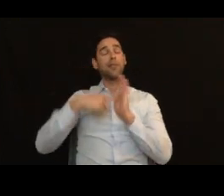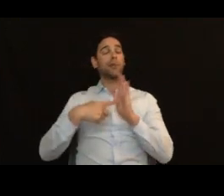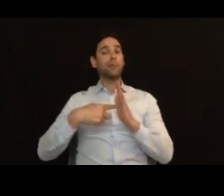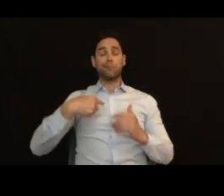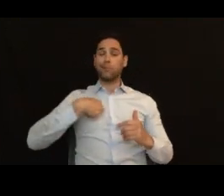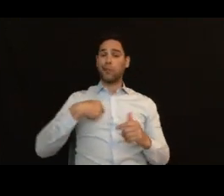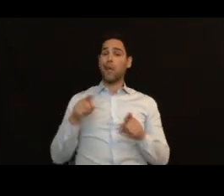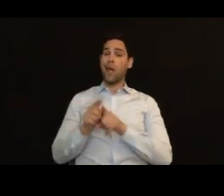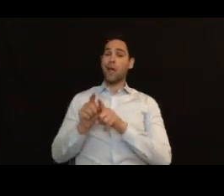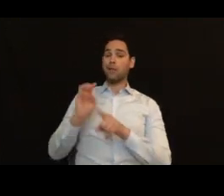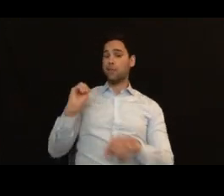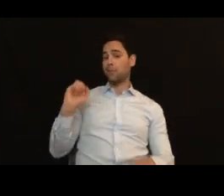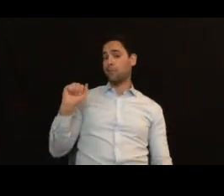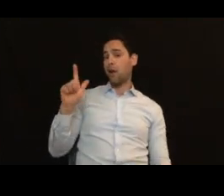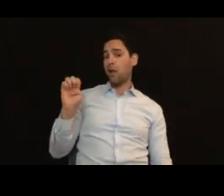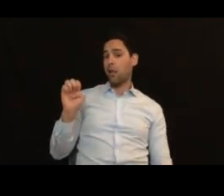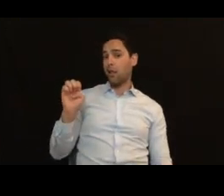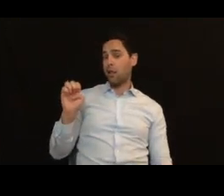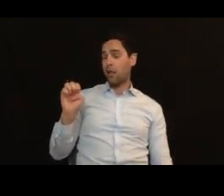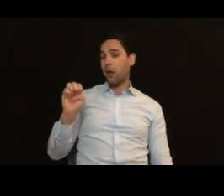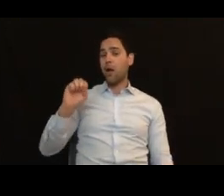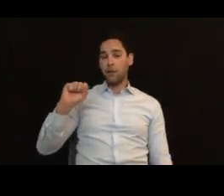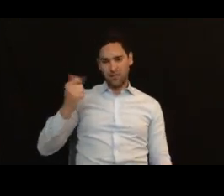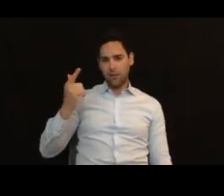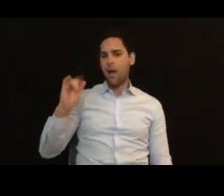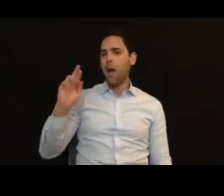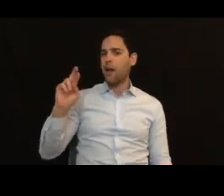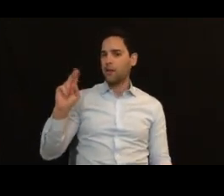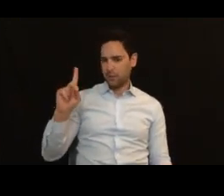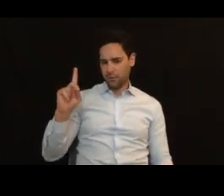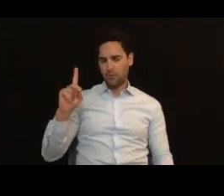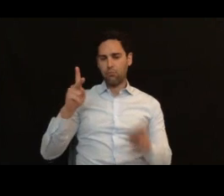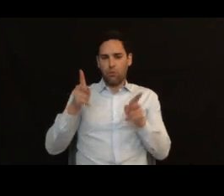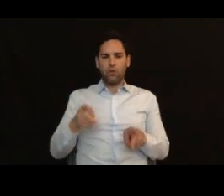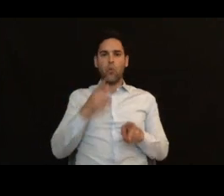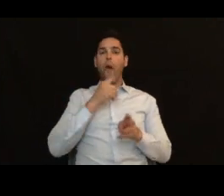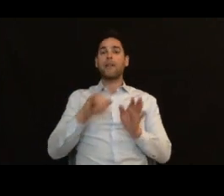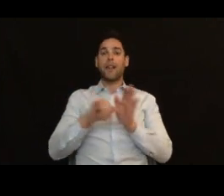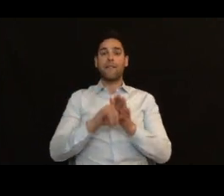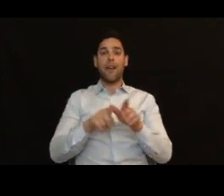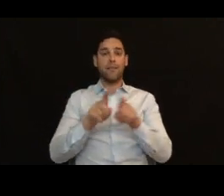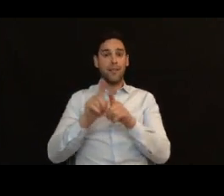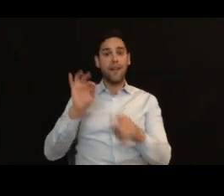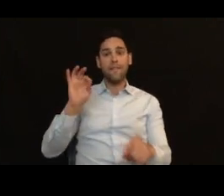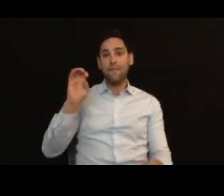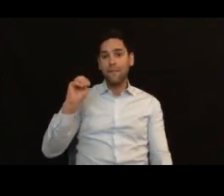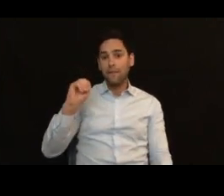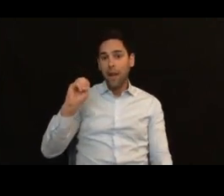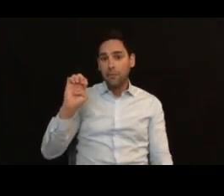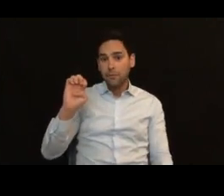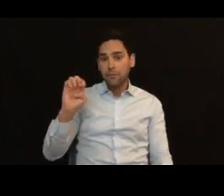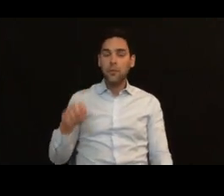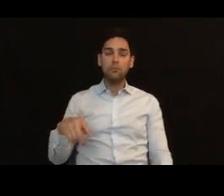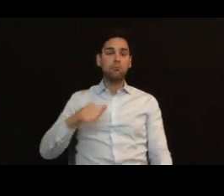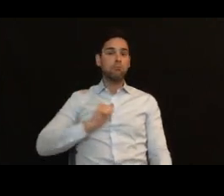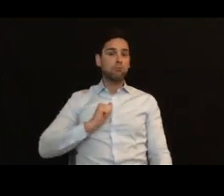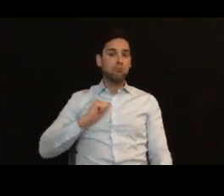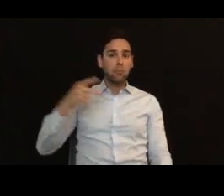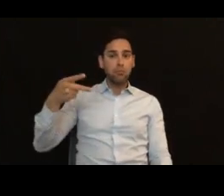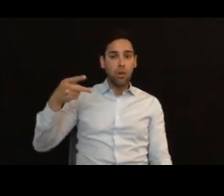male assigned person who identifies as femme, who is a person of color, who is queer, who is non-binary,